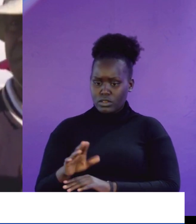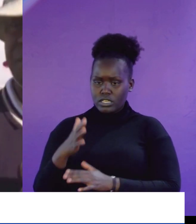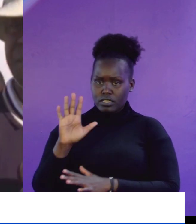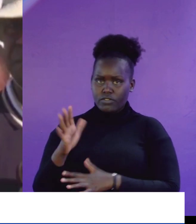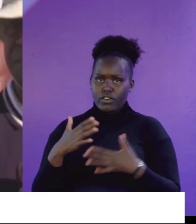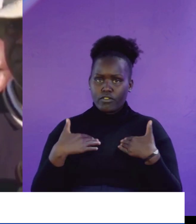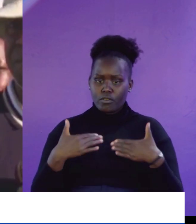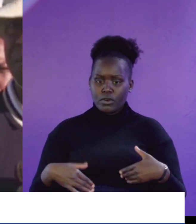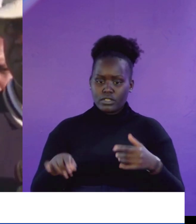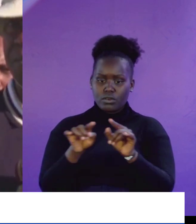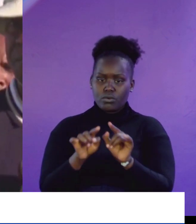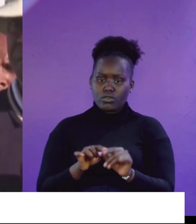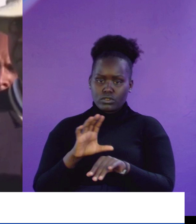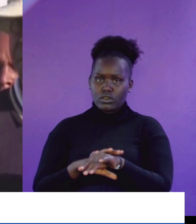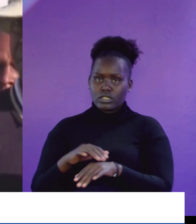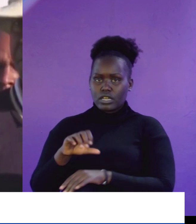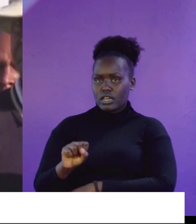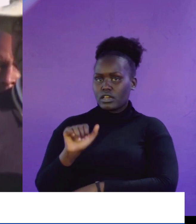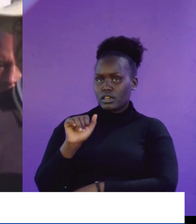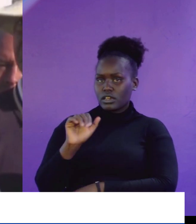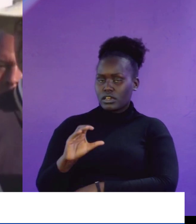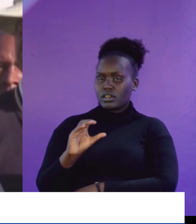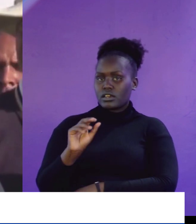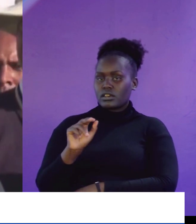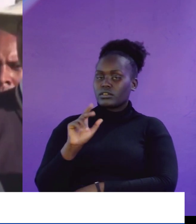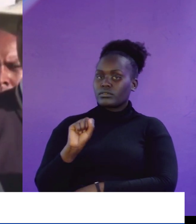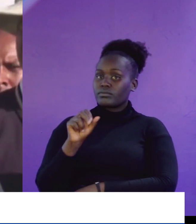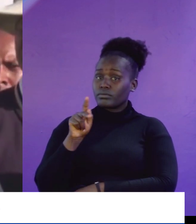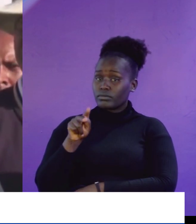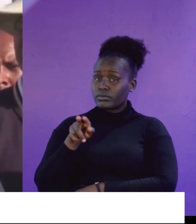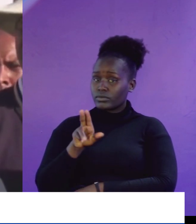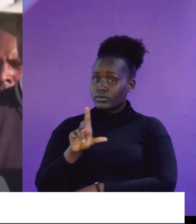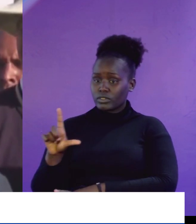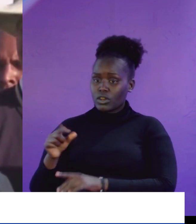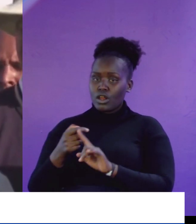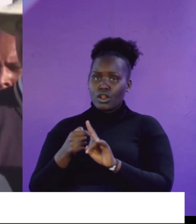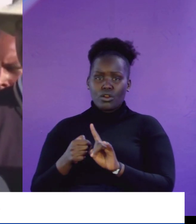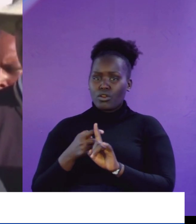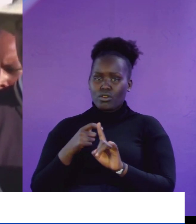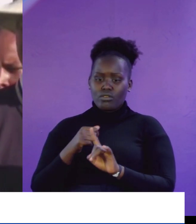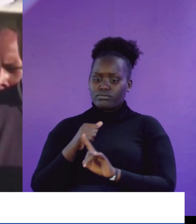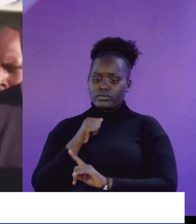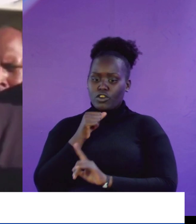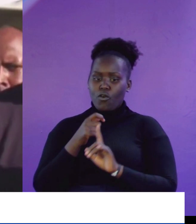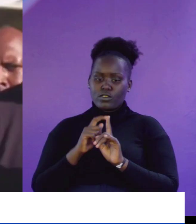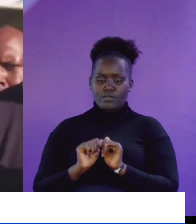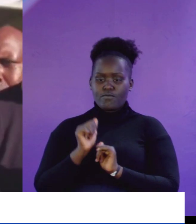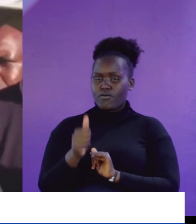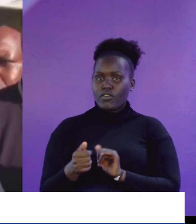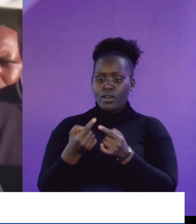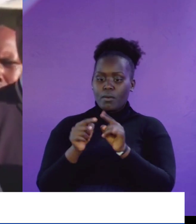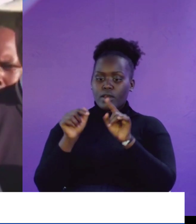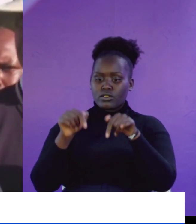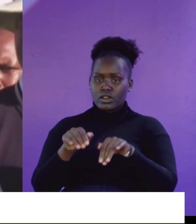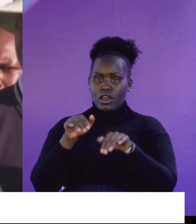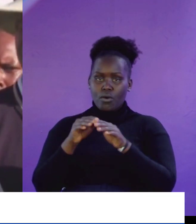also collected a skull not far away from one of those graves. So today we are